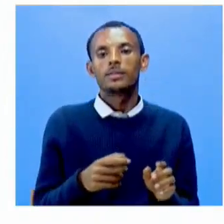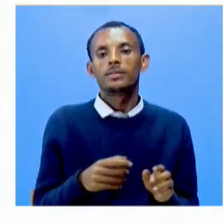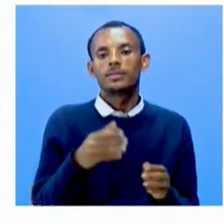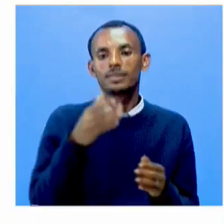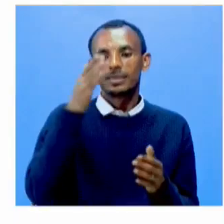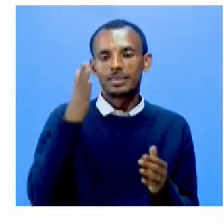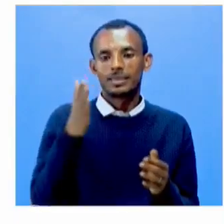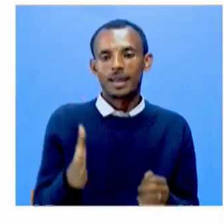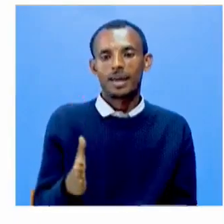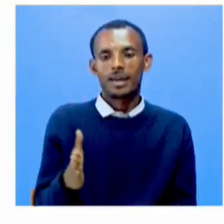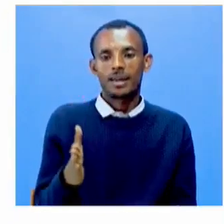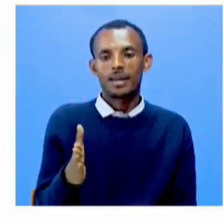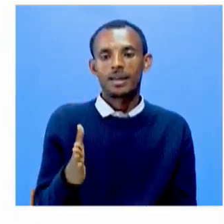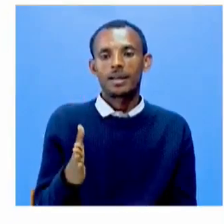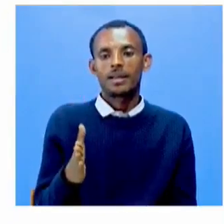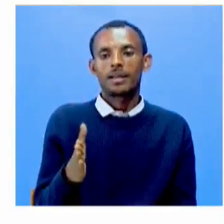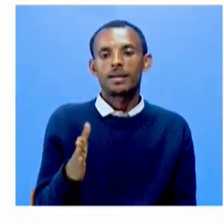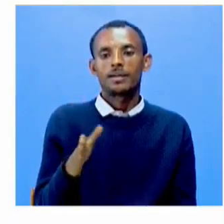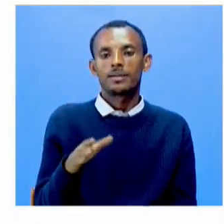side,